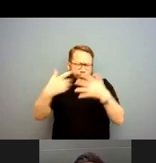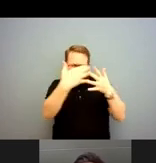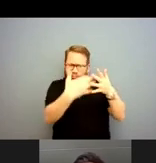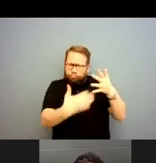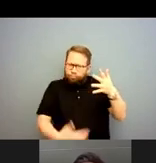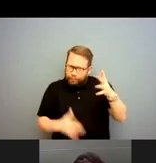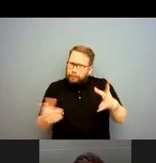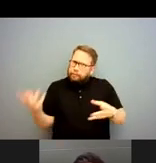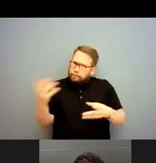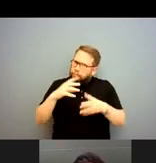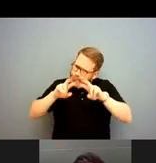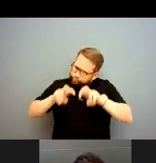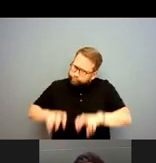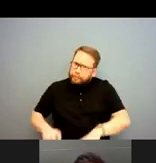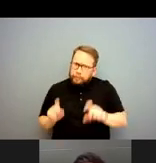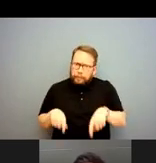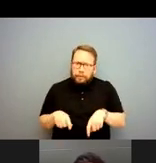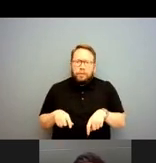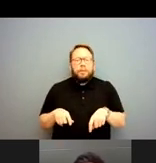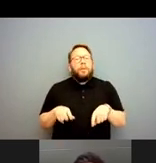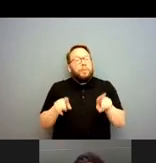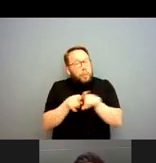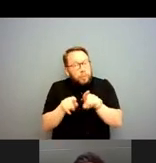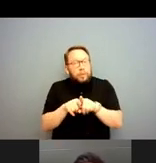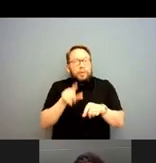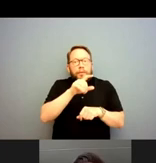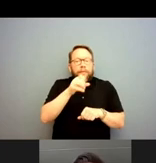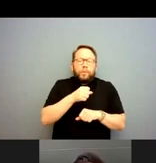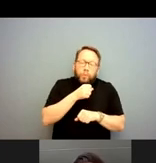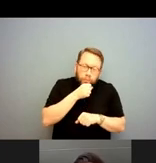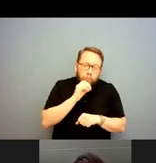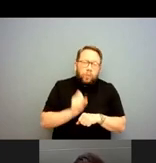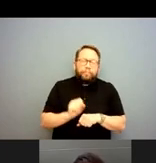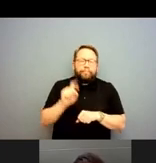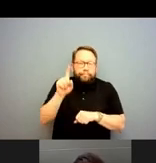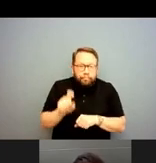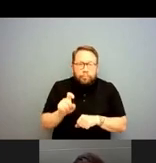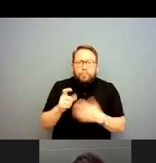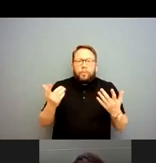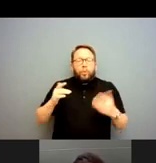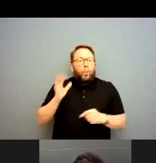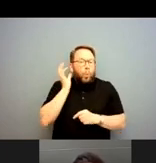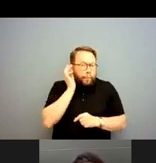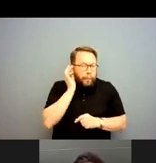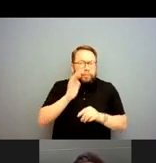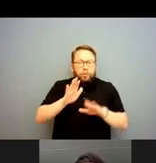women, youth, children, and persons with disabilities.